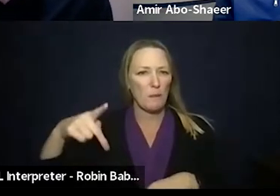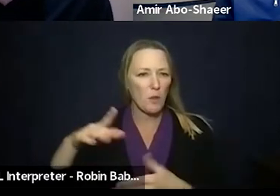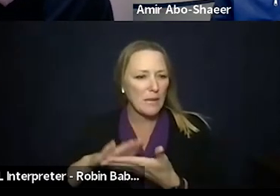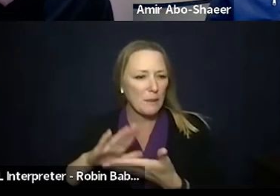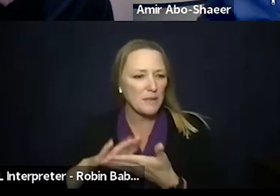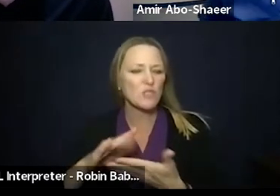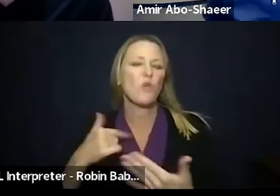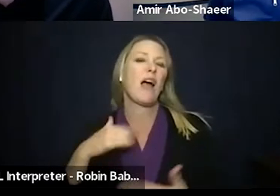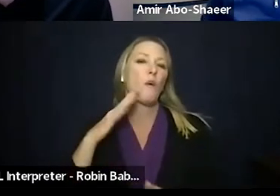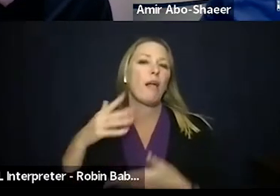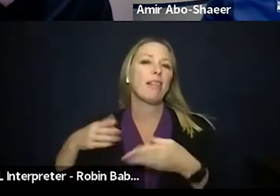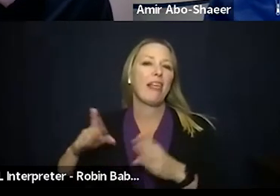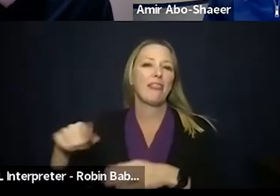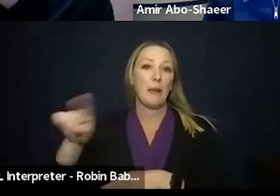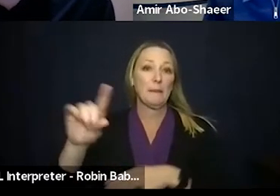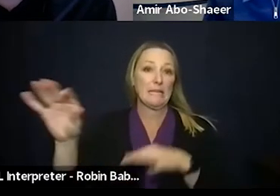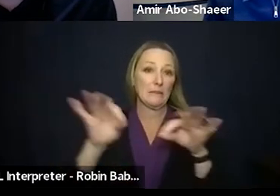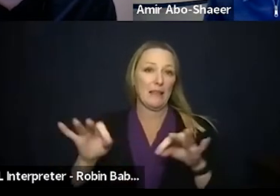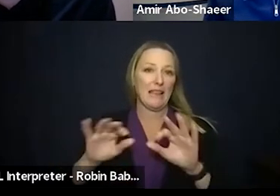to where we are today